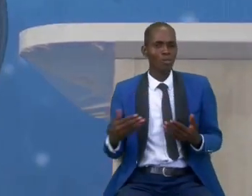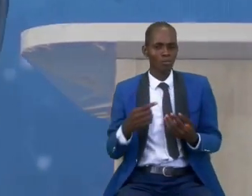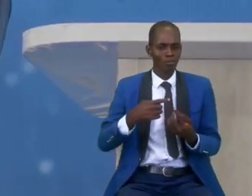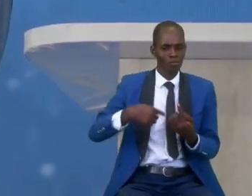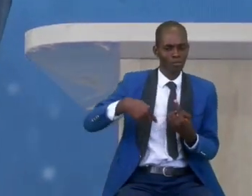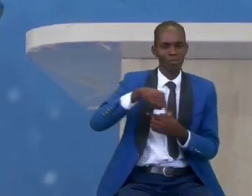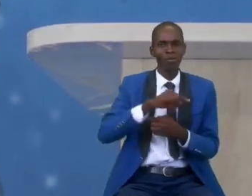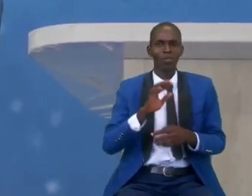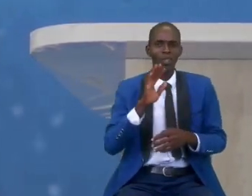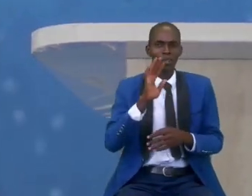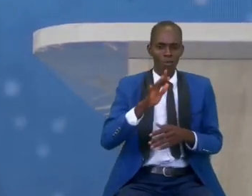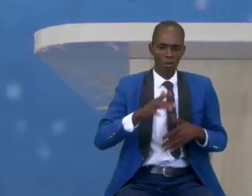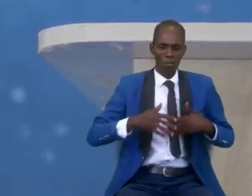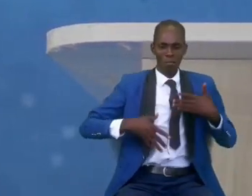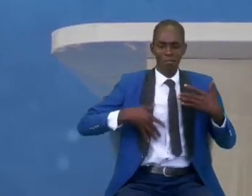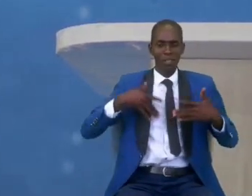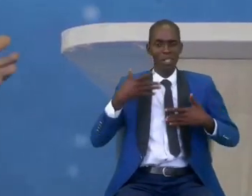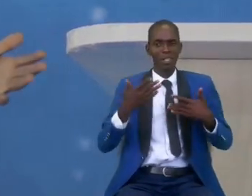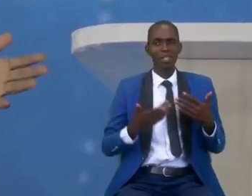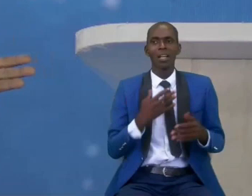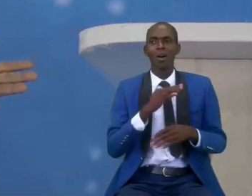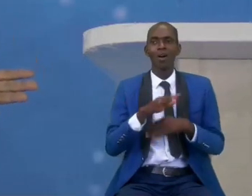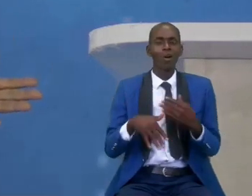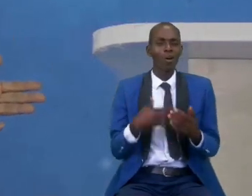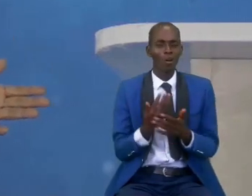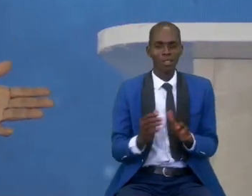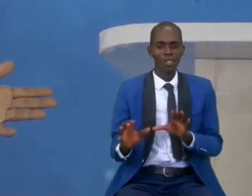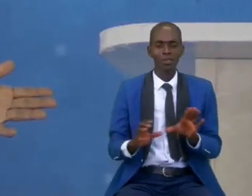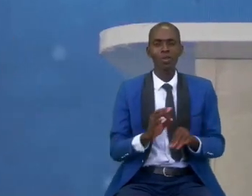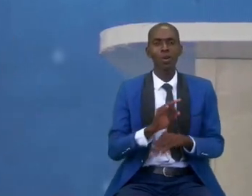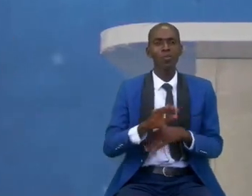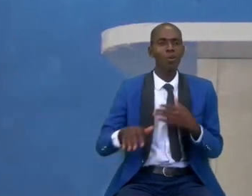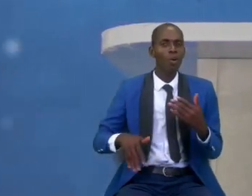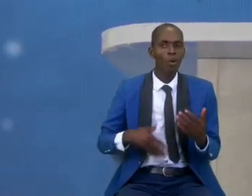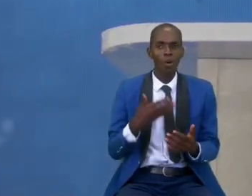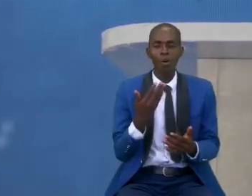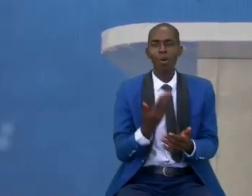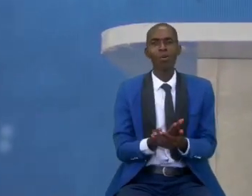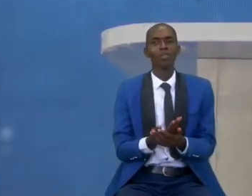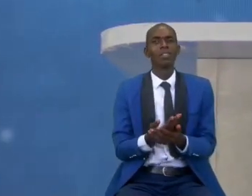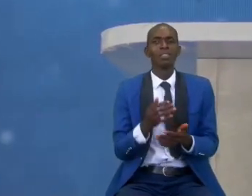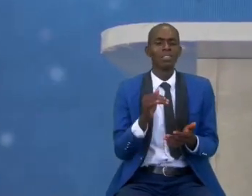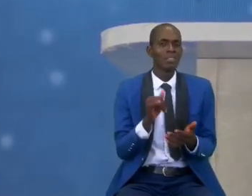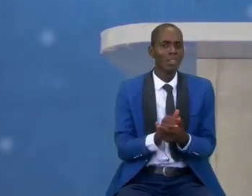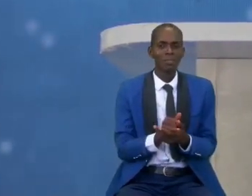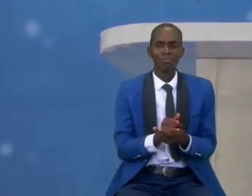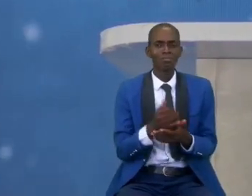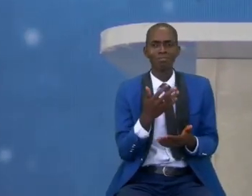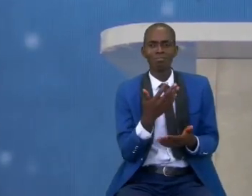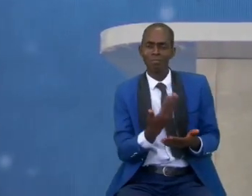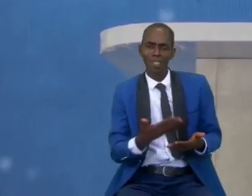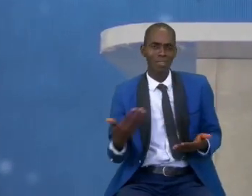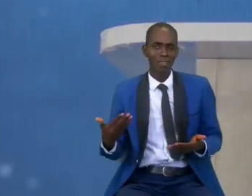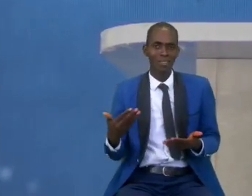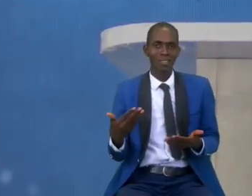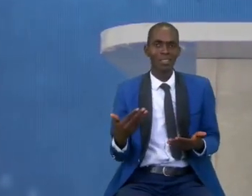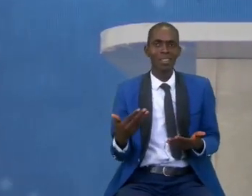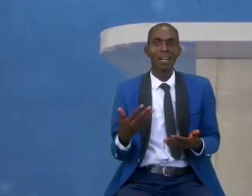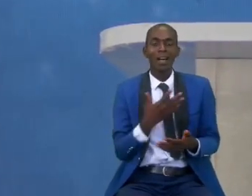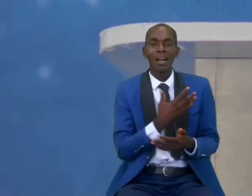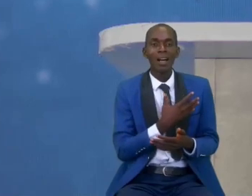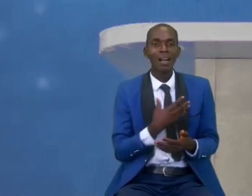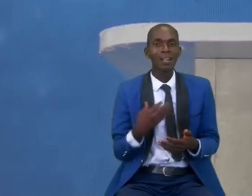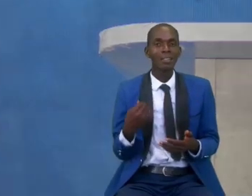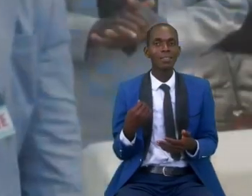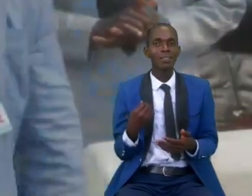those smiles, nerves and muscles, and I say, I'm wonderfully